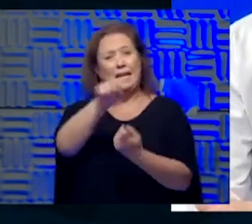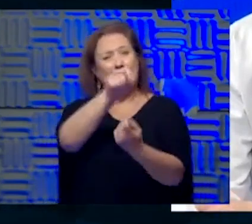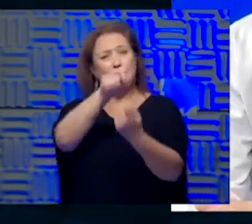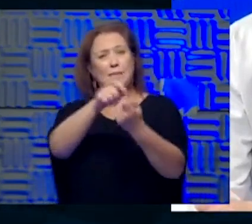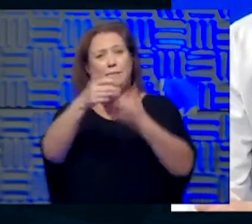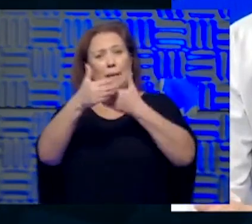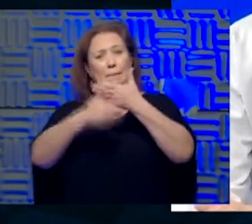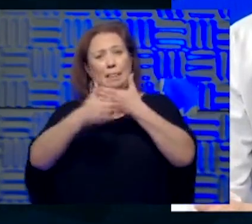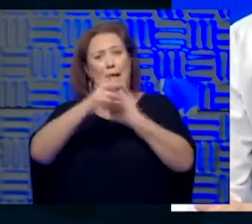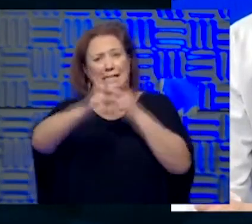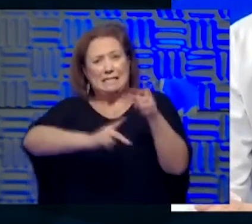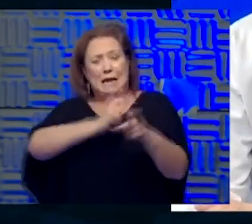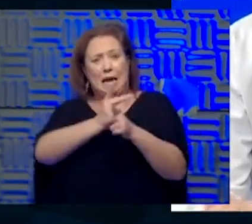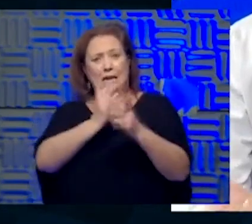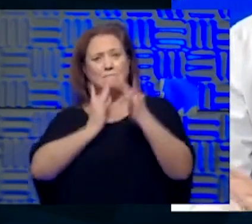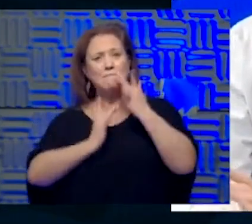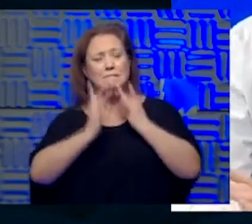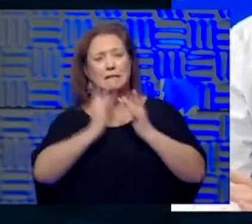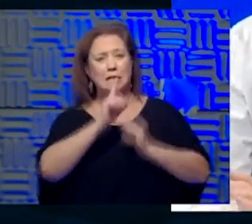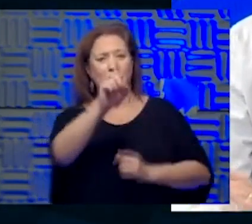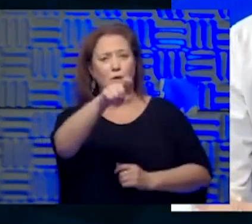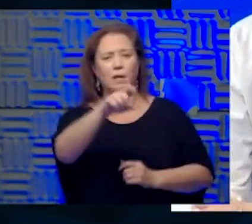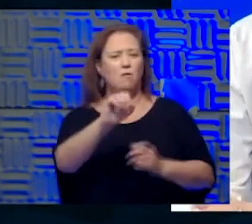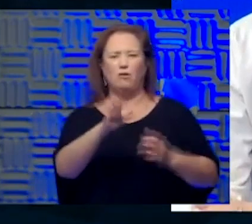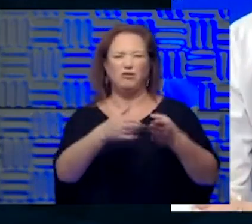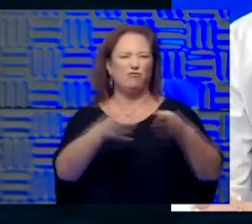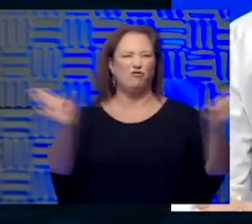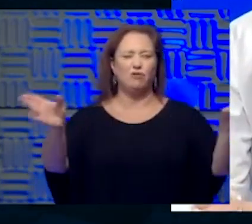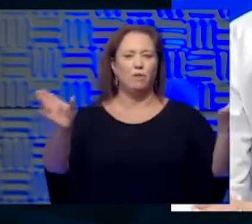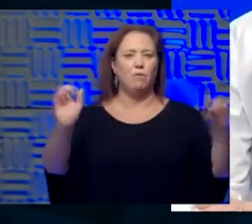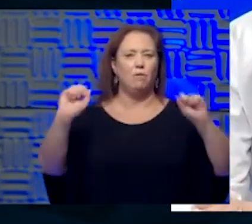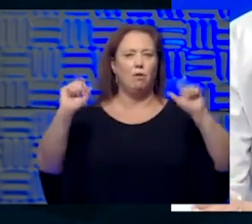you know is especially in short supply, or is it just kind of across the board?